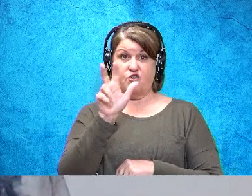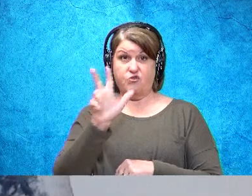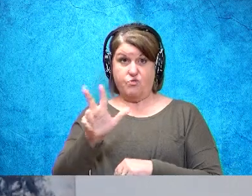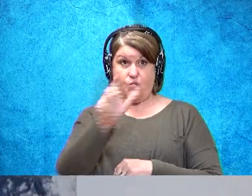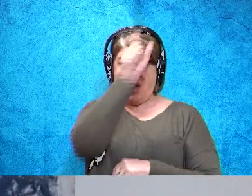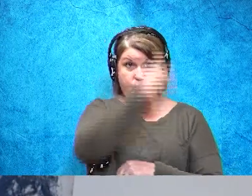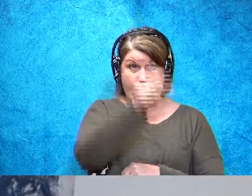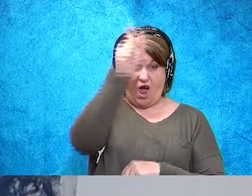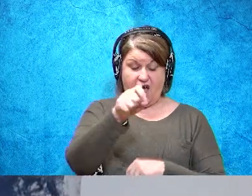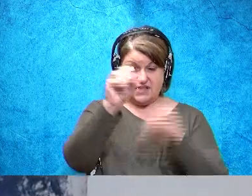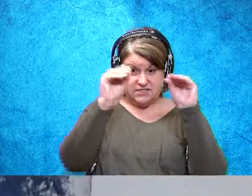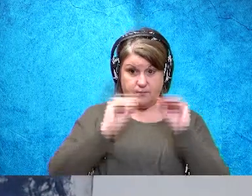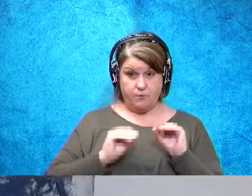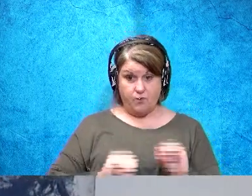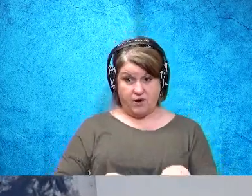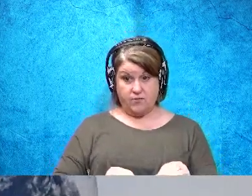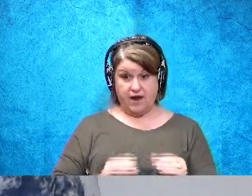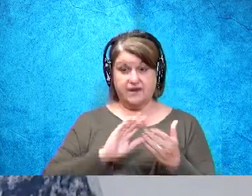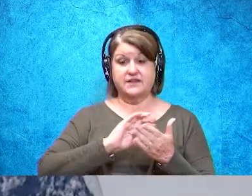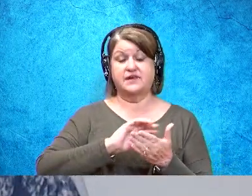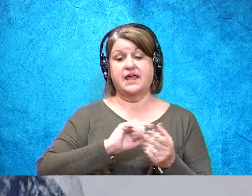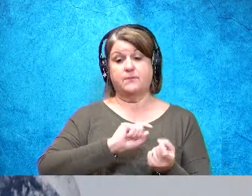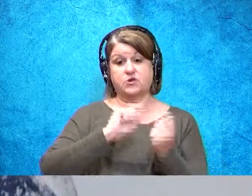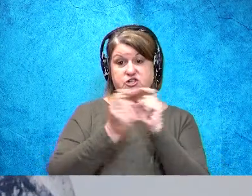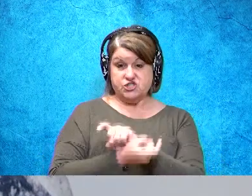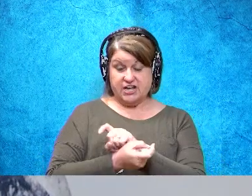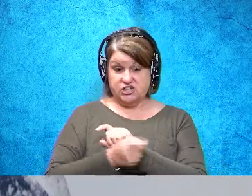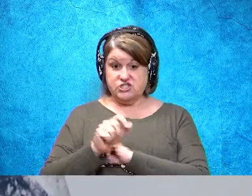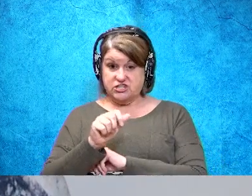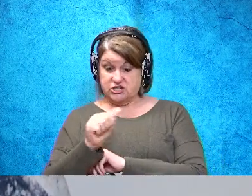turn this rod into 10 cubes.